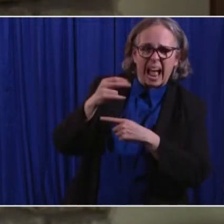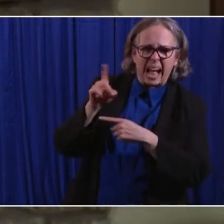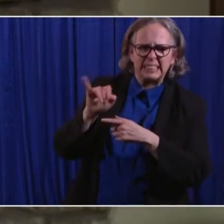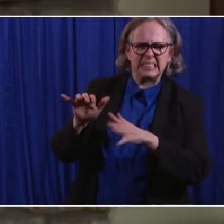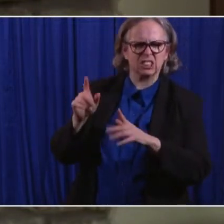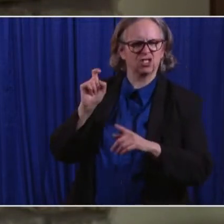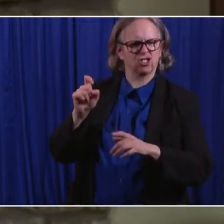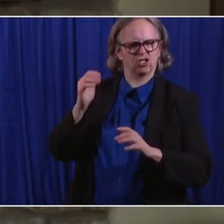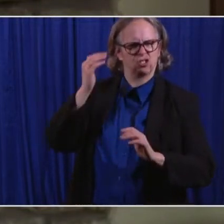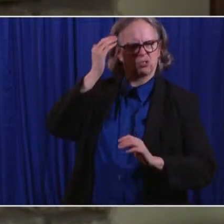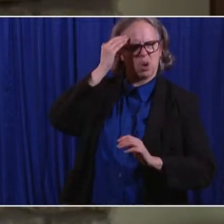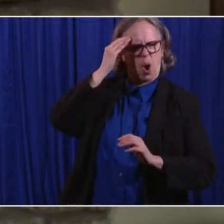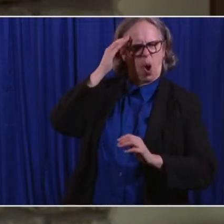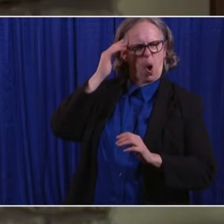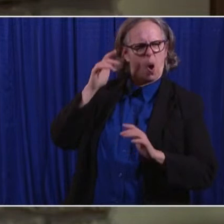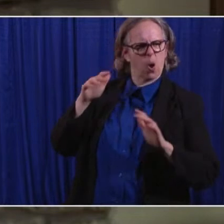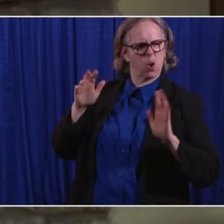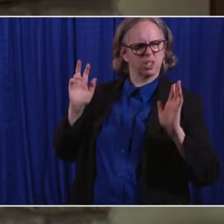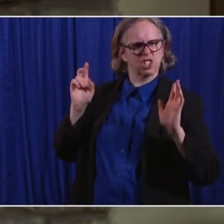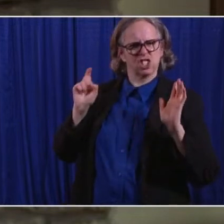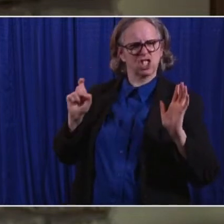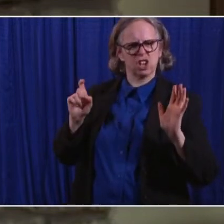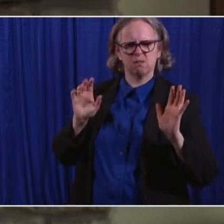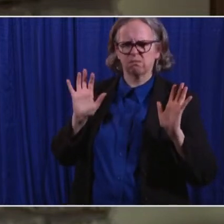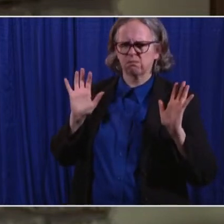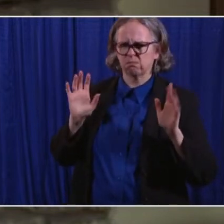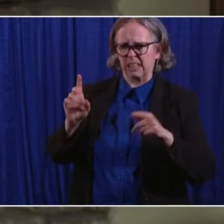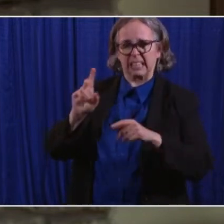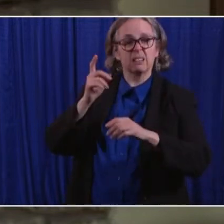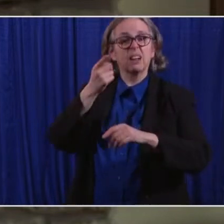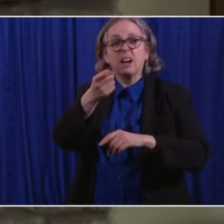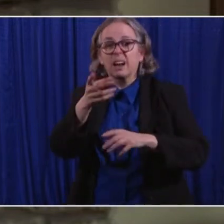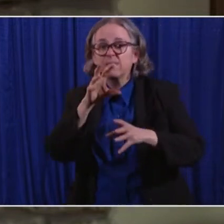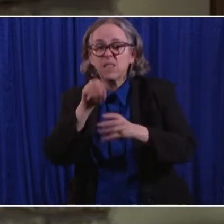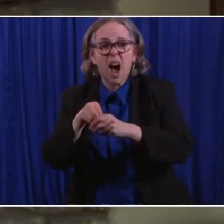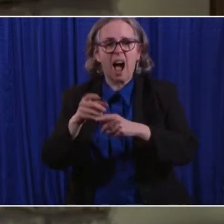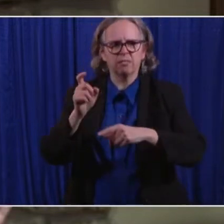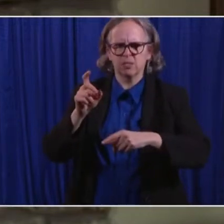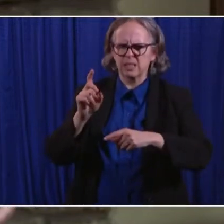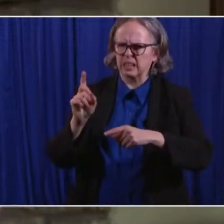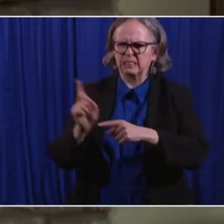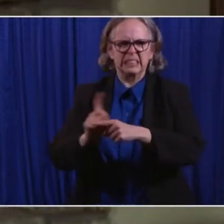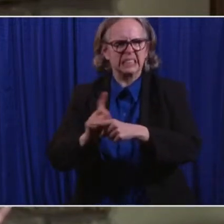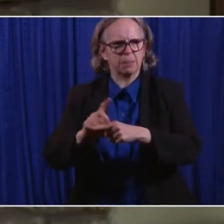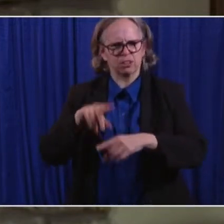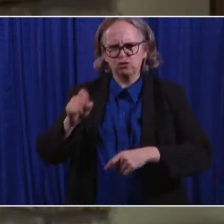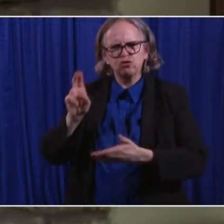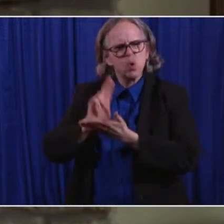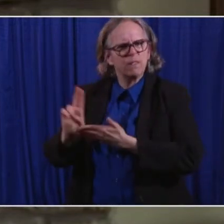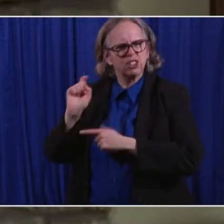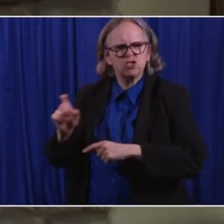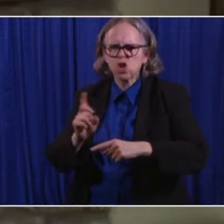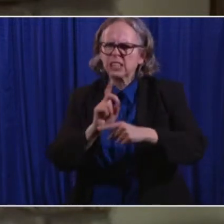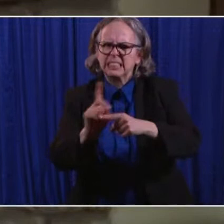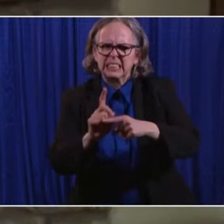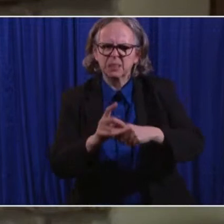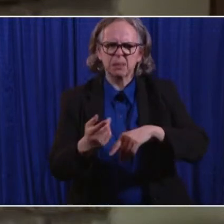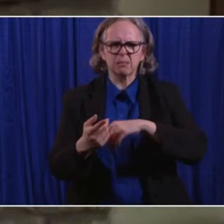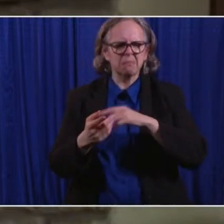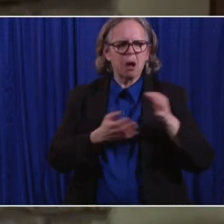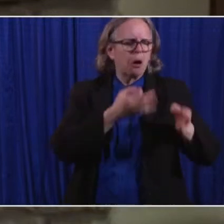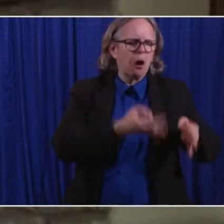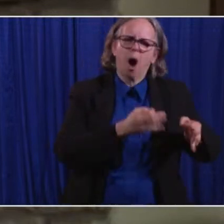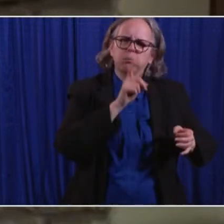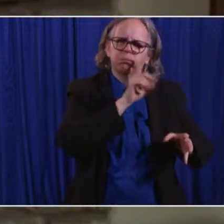should be disciplined by the university. I'm not talking about criminally, that's a different issue. But